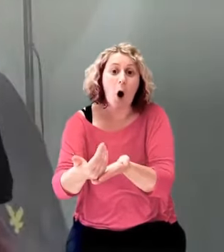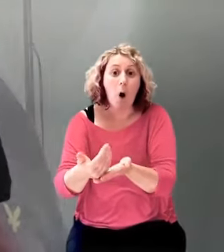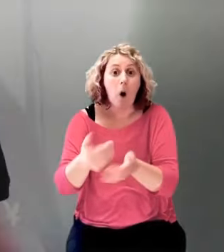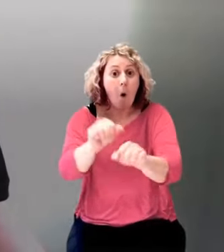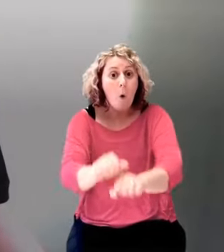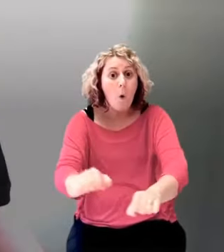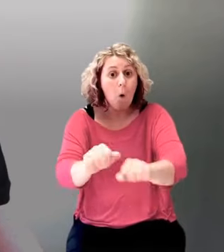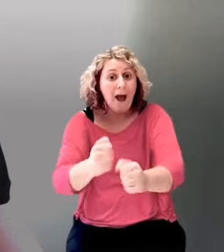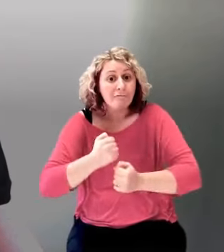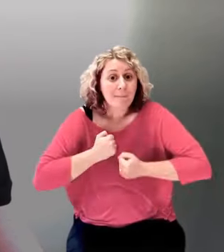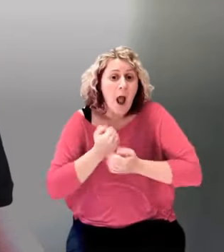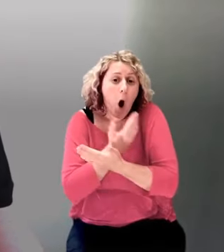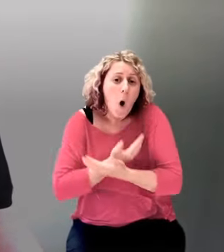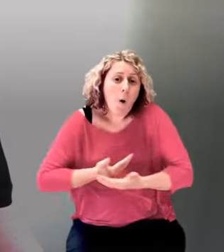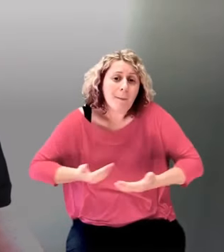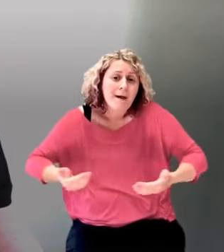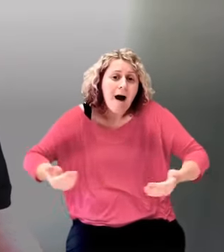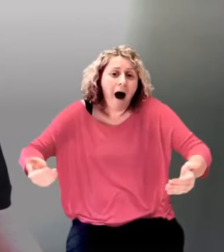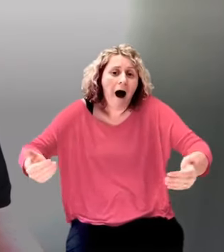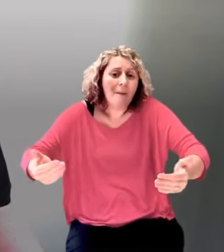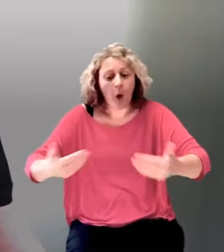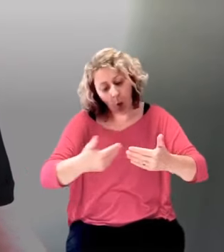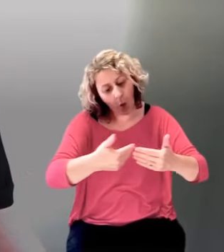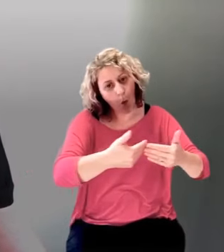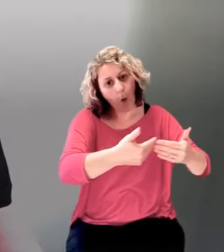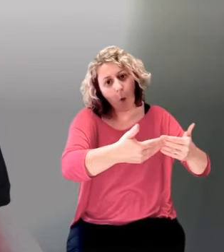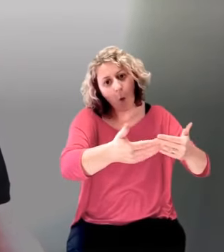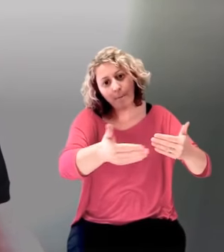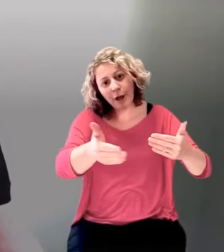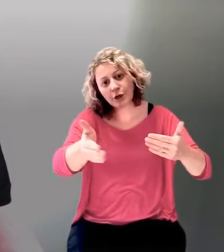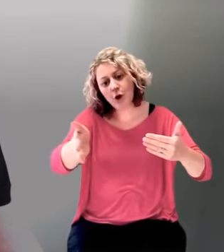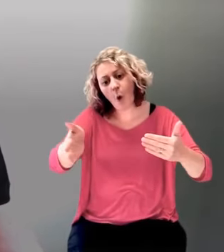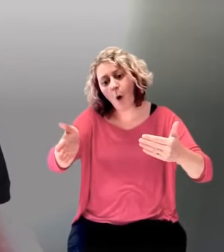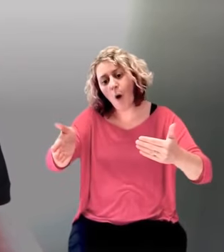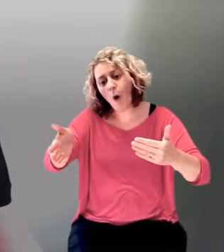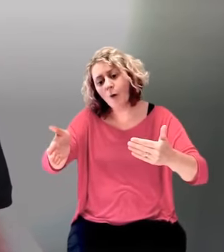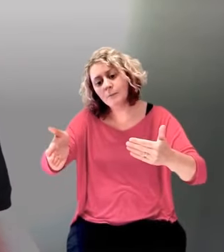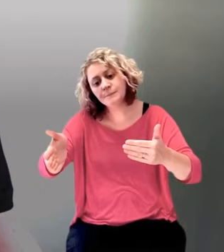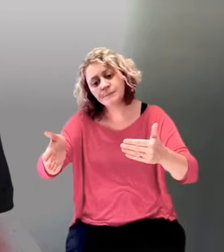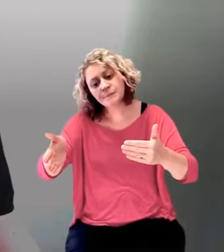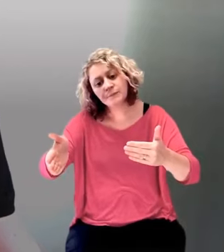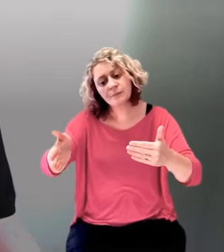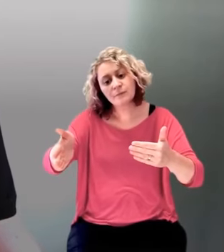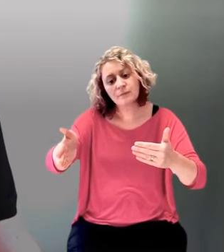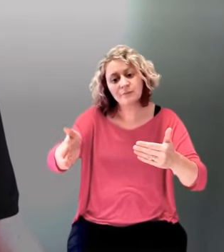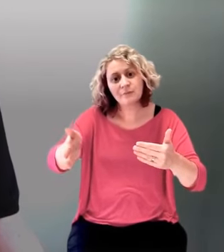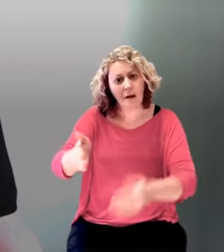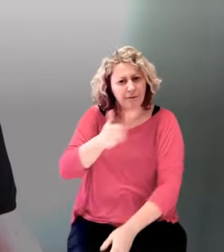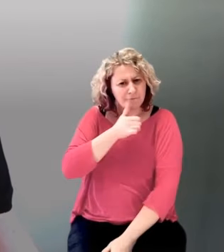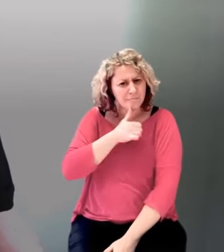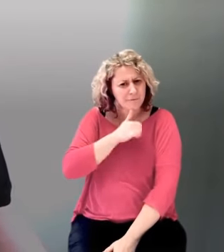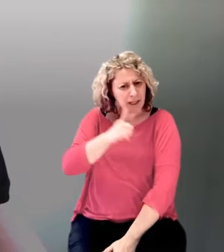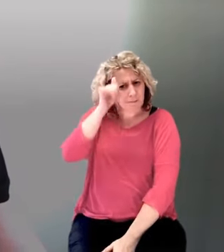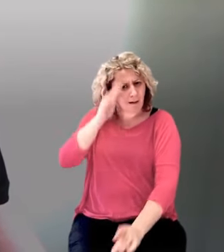in open arms and an open door,